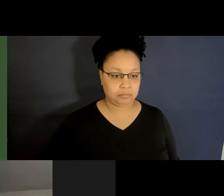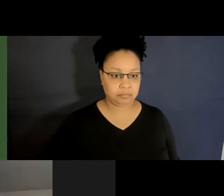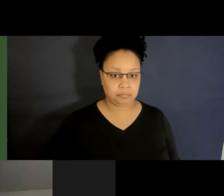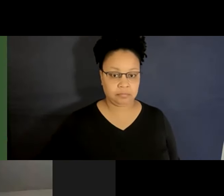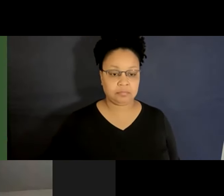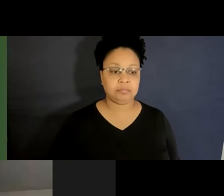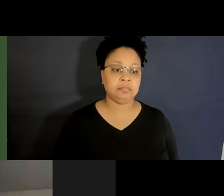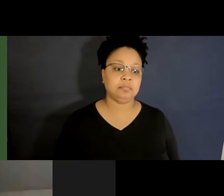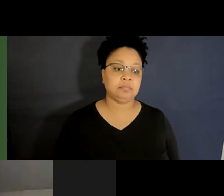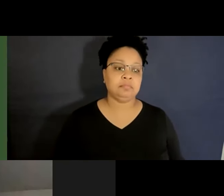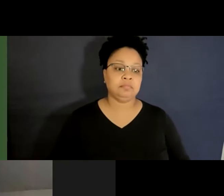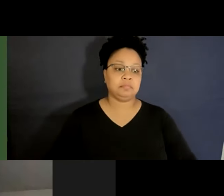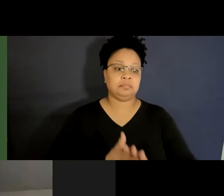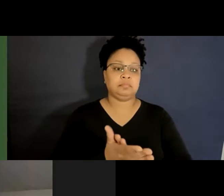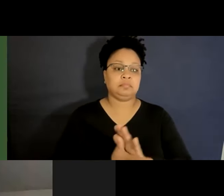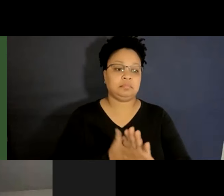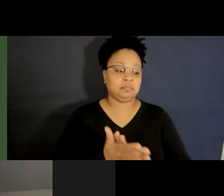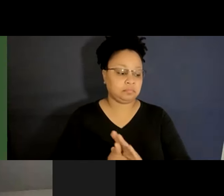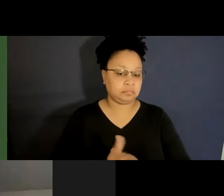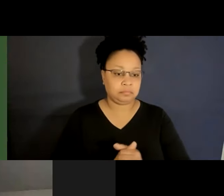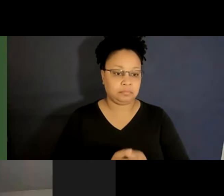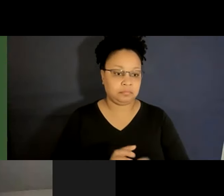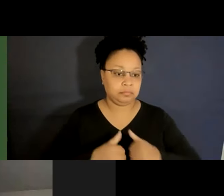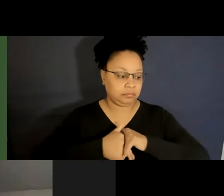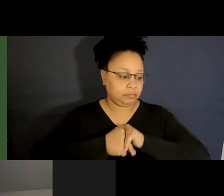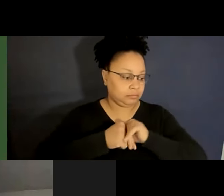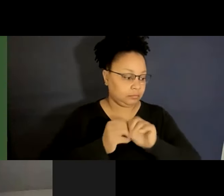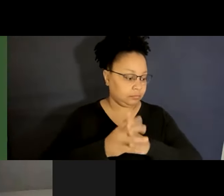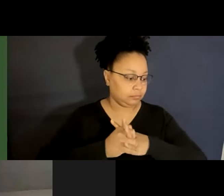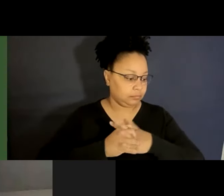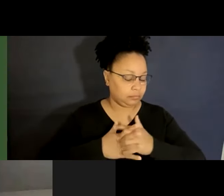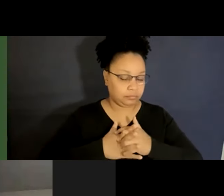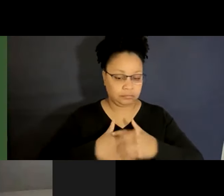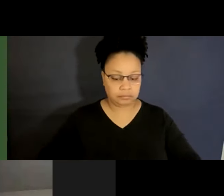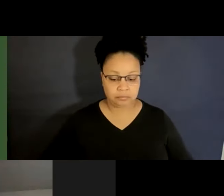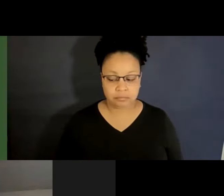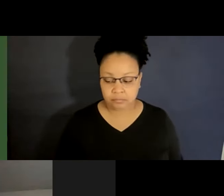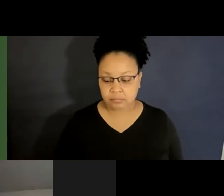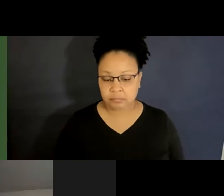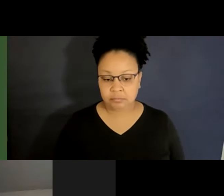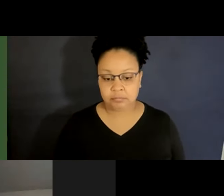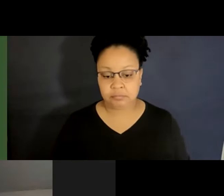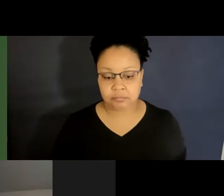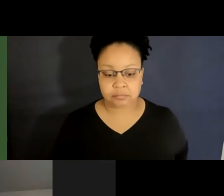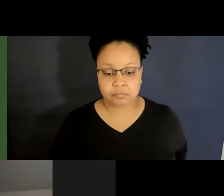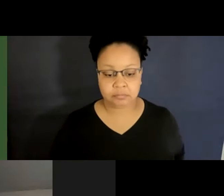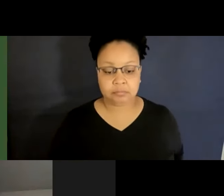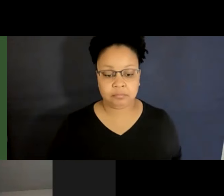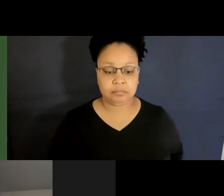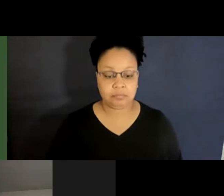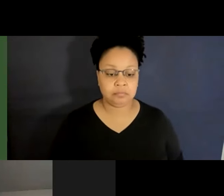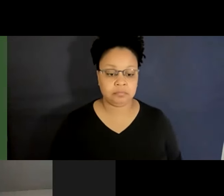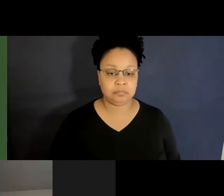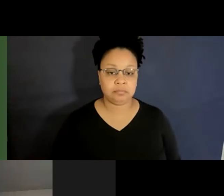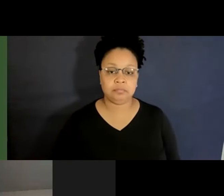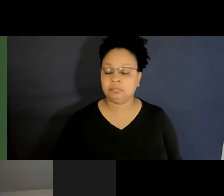And then just real quick for our presenters, when the PowerPoint is up, please turn your video off. And then in terms